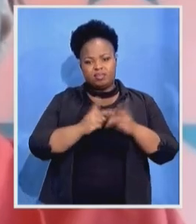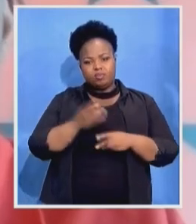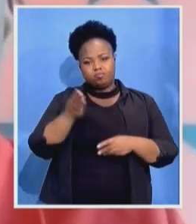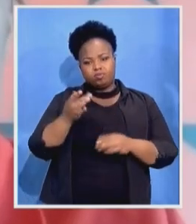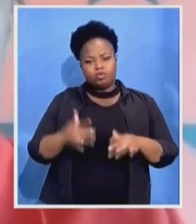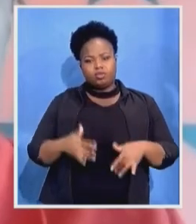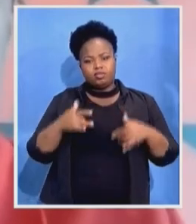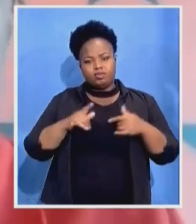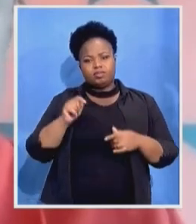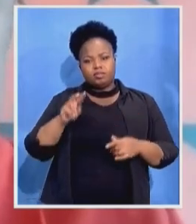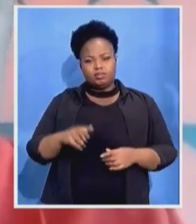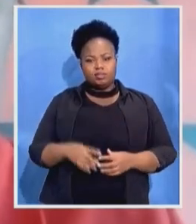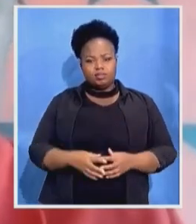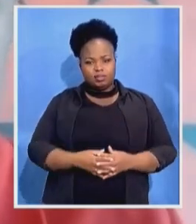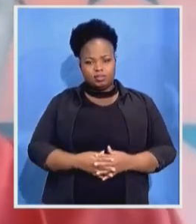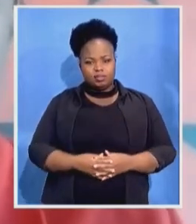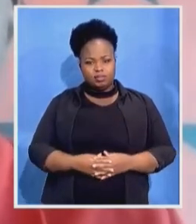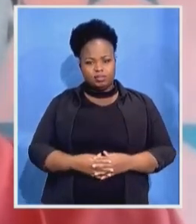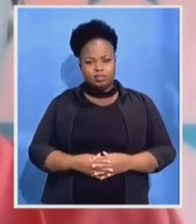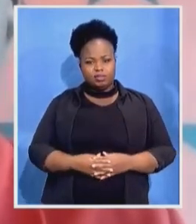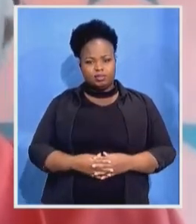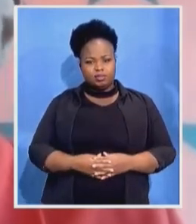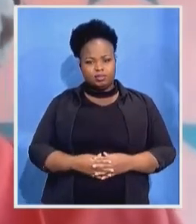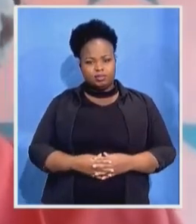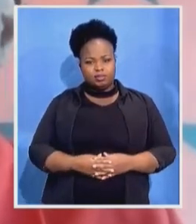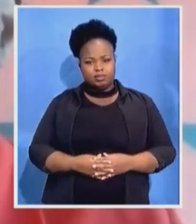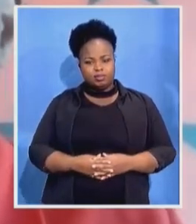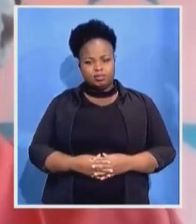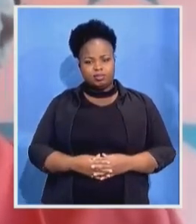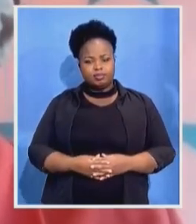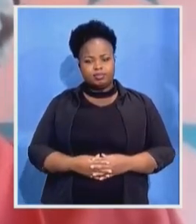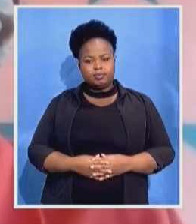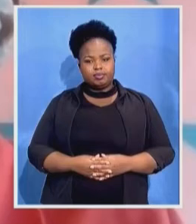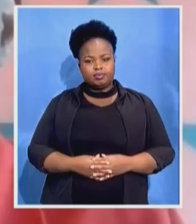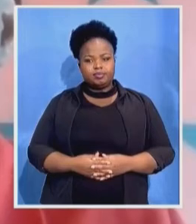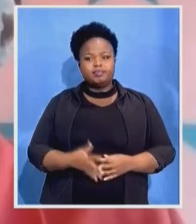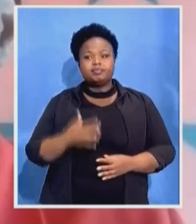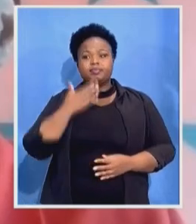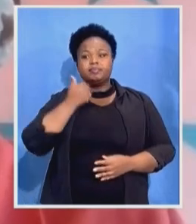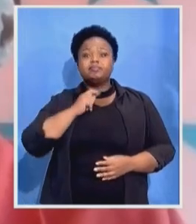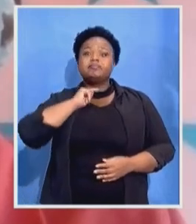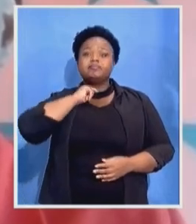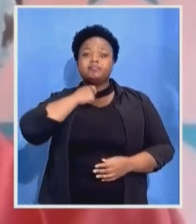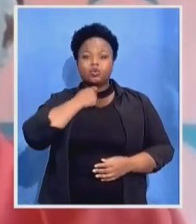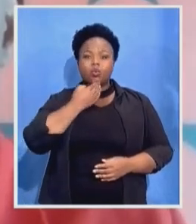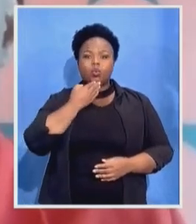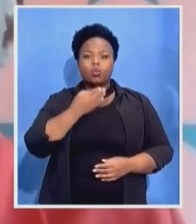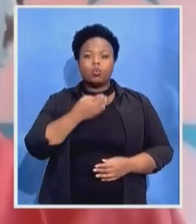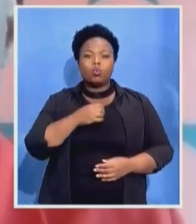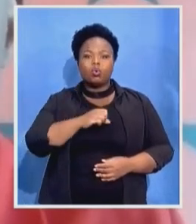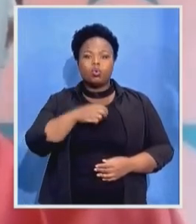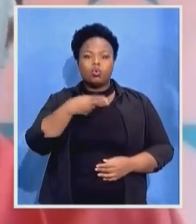May you kindly mute Comrade Tengiwe Nkonyana.